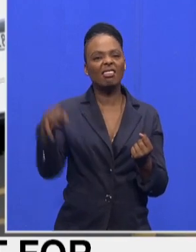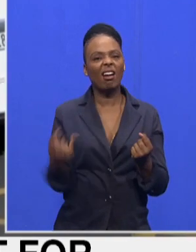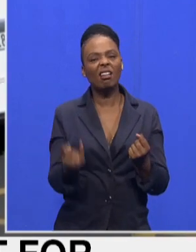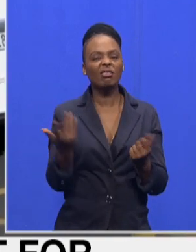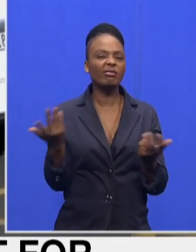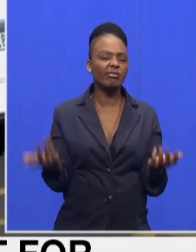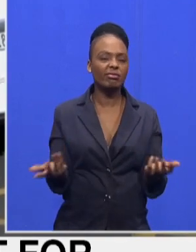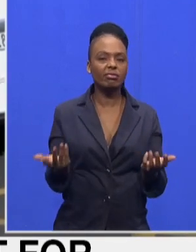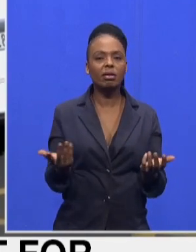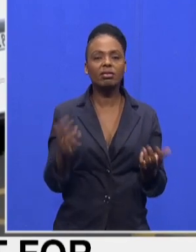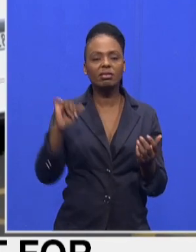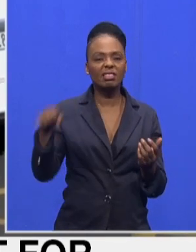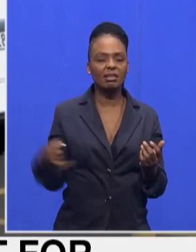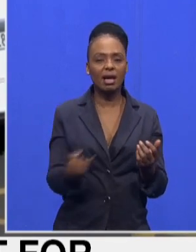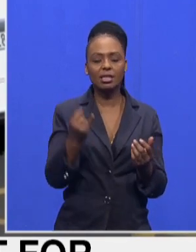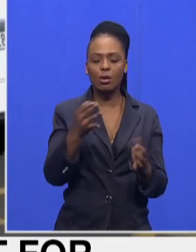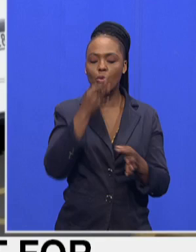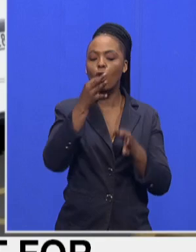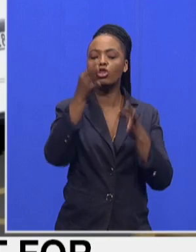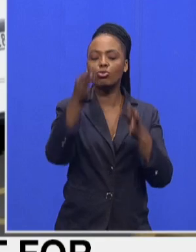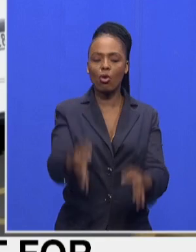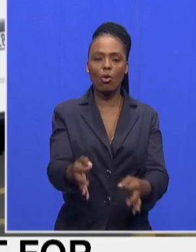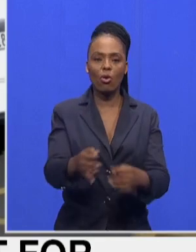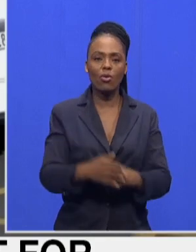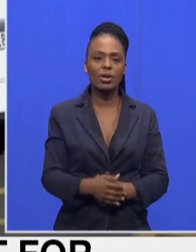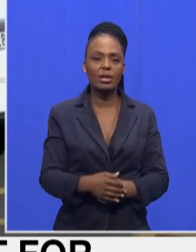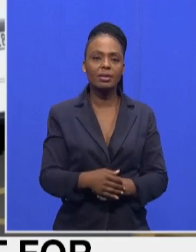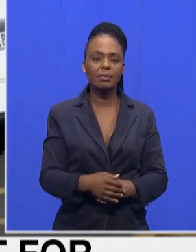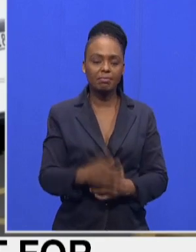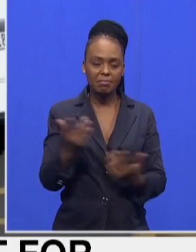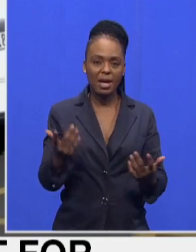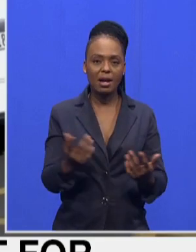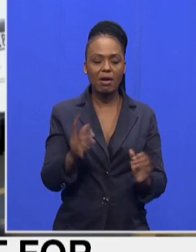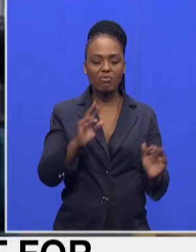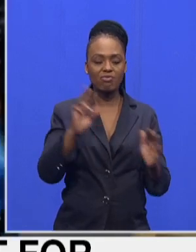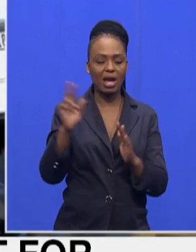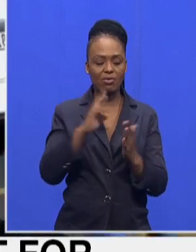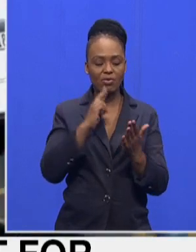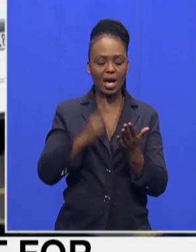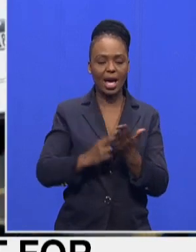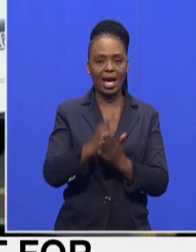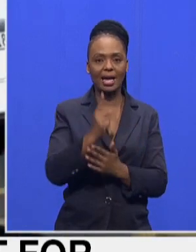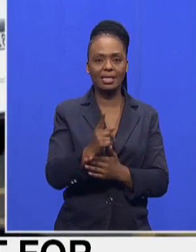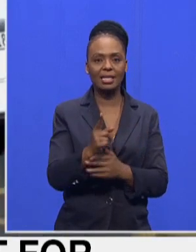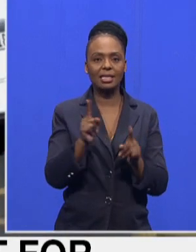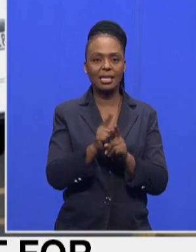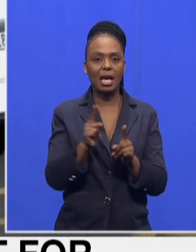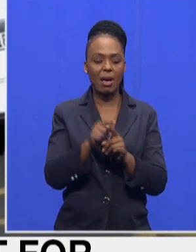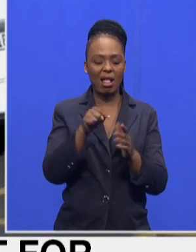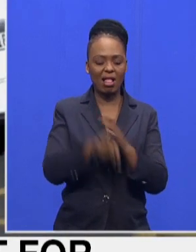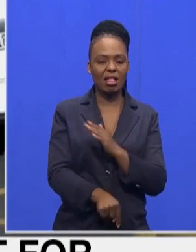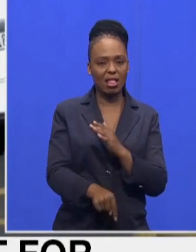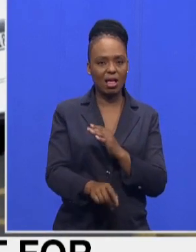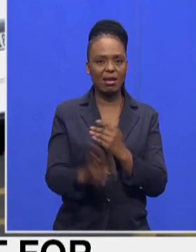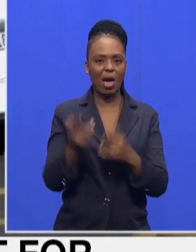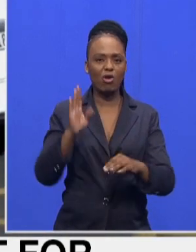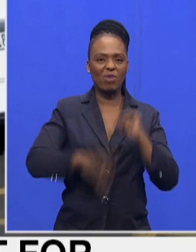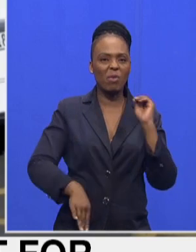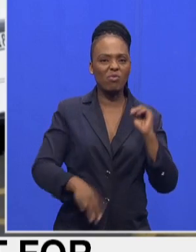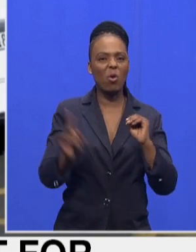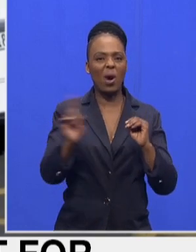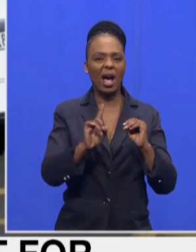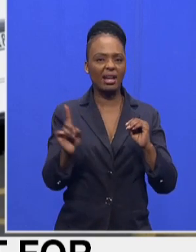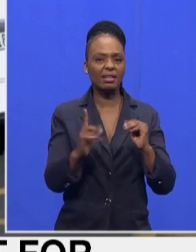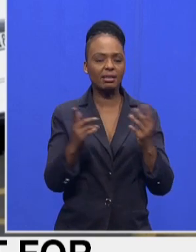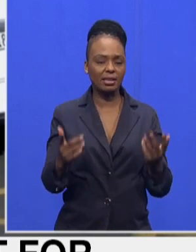most probably it will be a postponement. They will be read their rights. They will be given details of their court cases, to what charges they are facing, and also